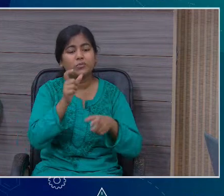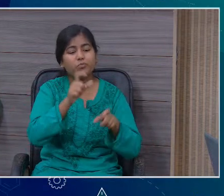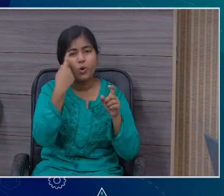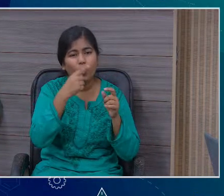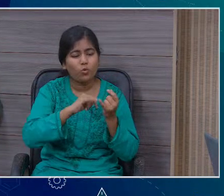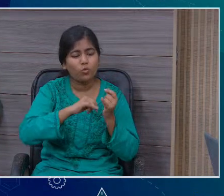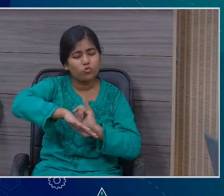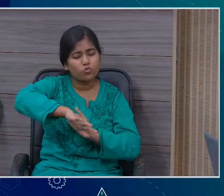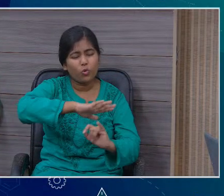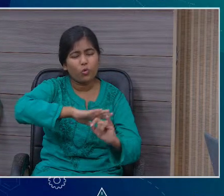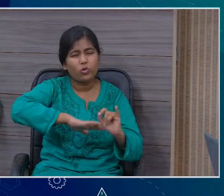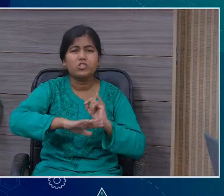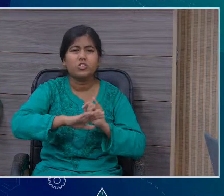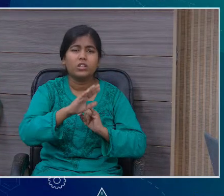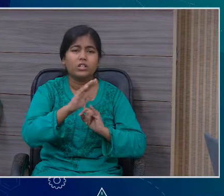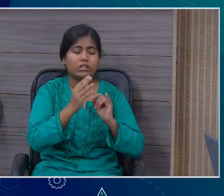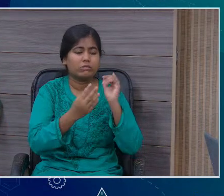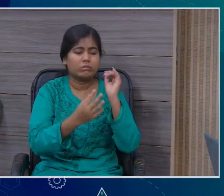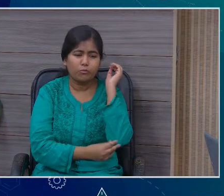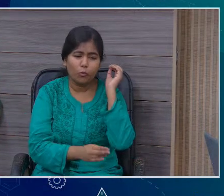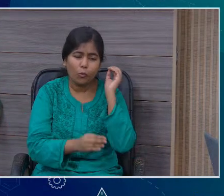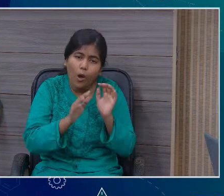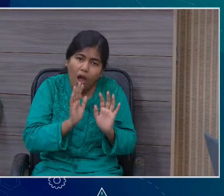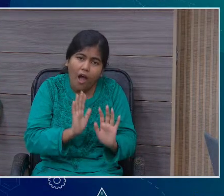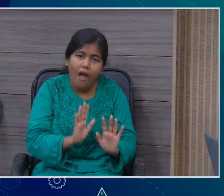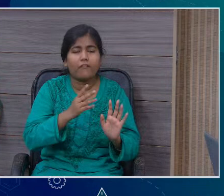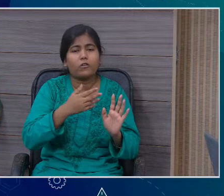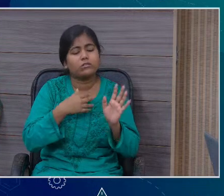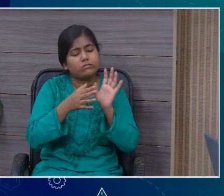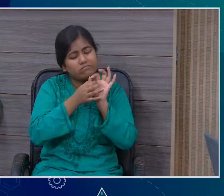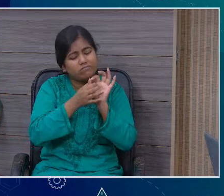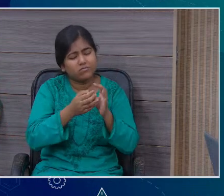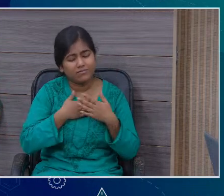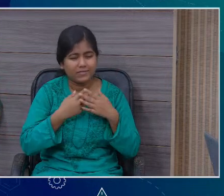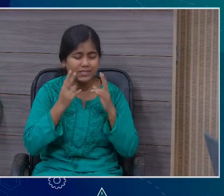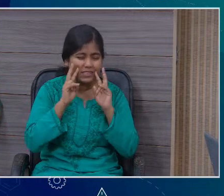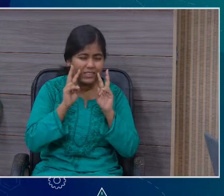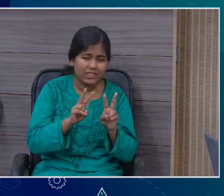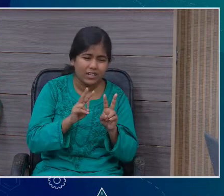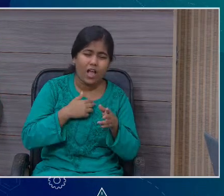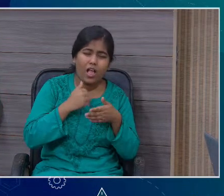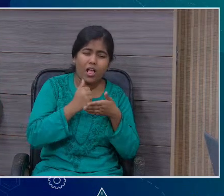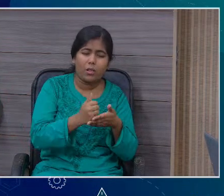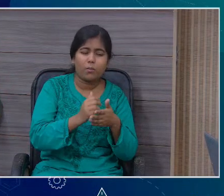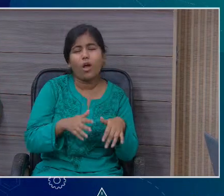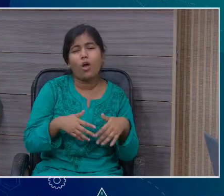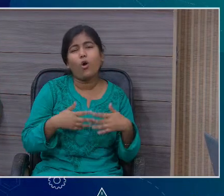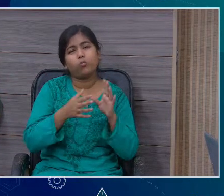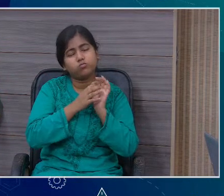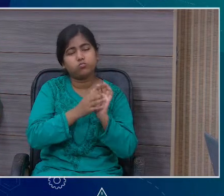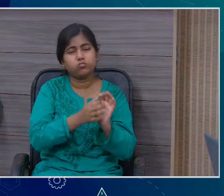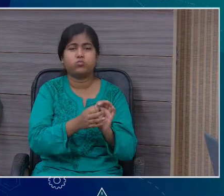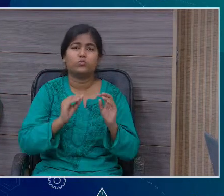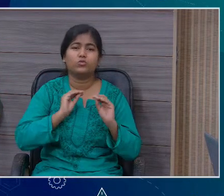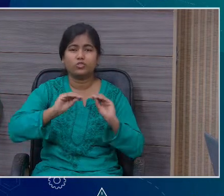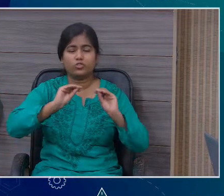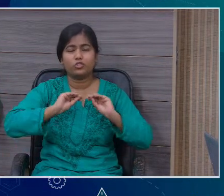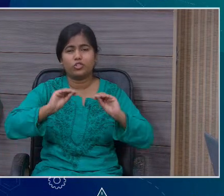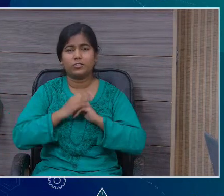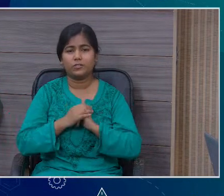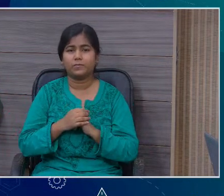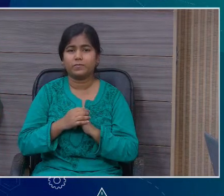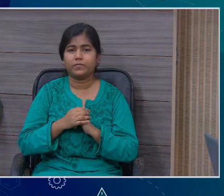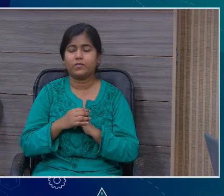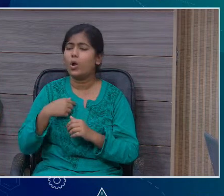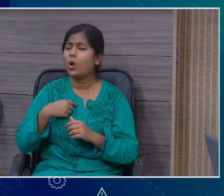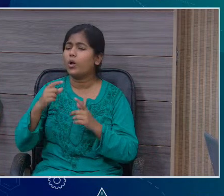what we have to teach our children with special needs in class 12th. Okay. So what exactly is the theme of this chapter?